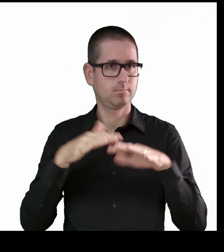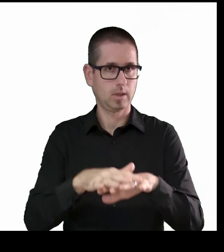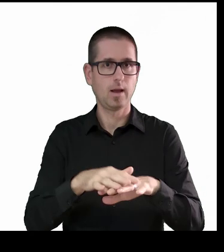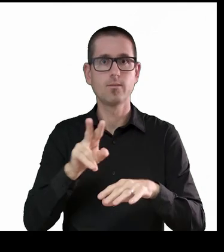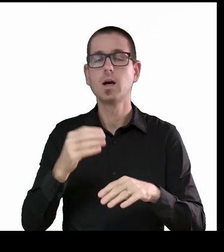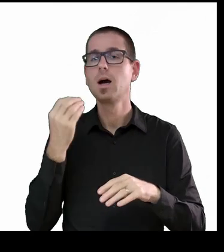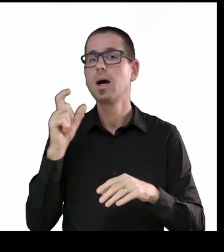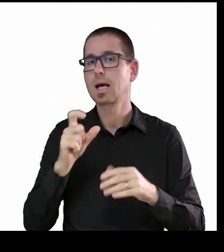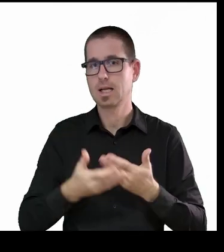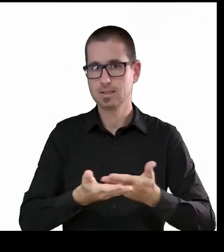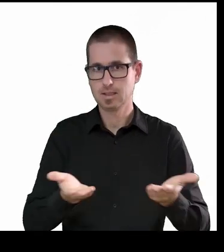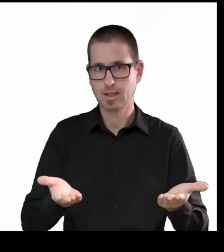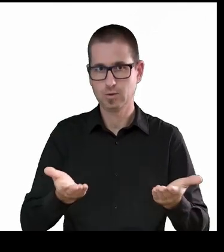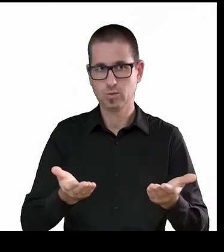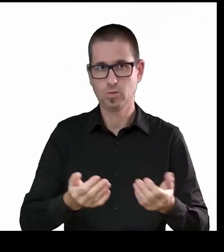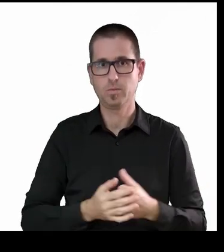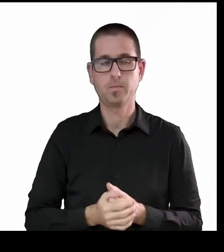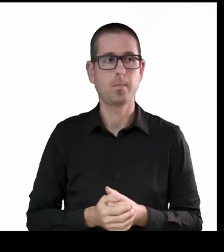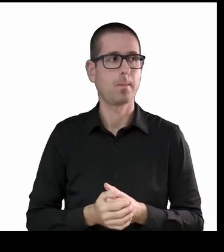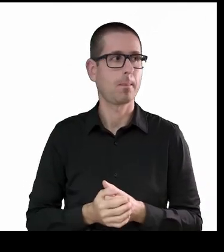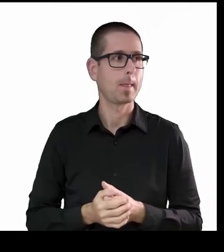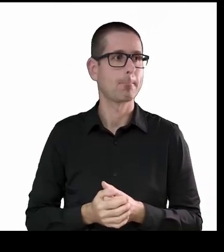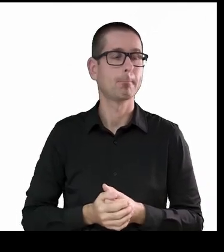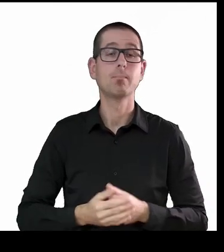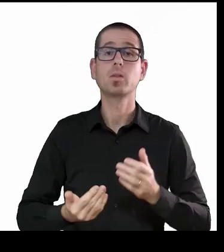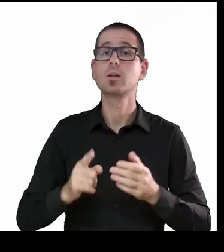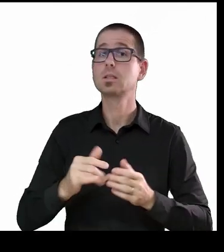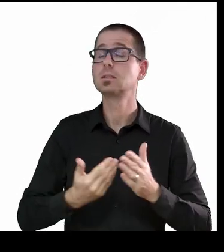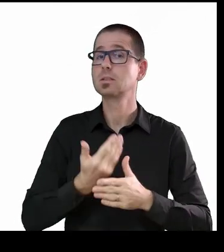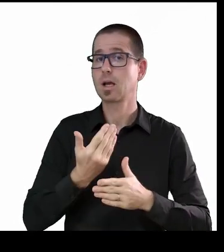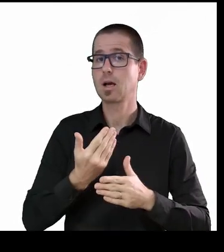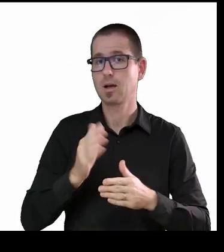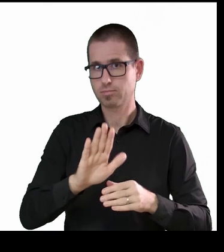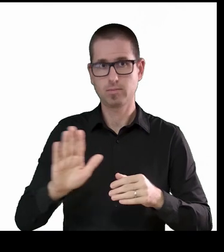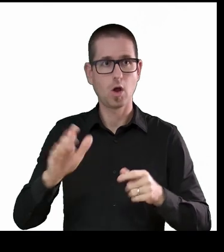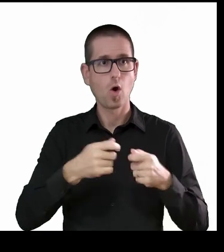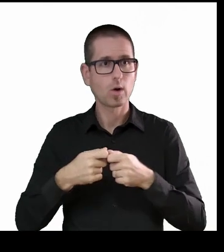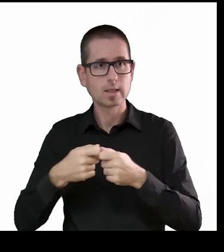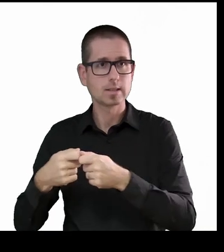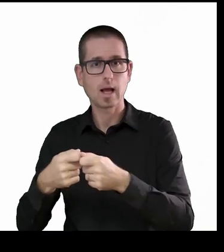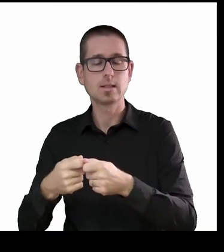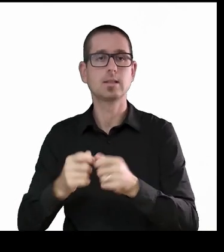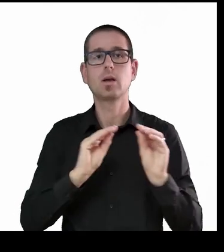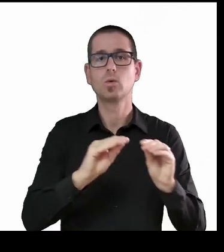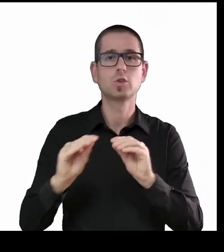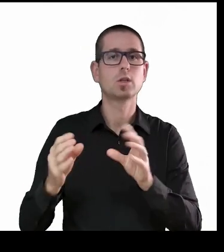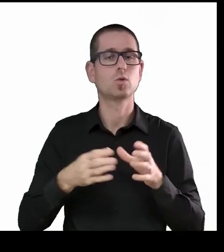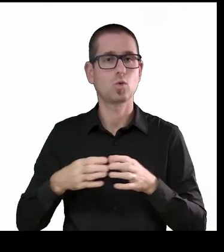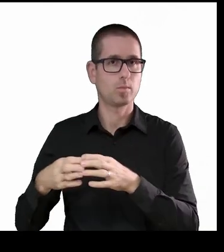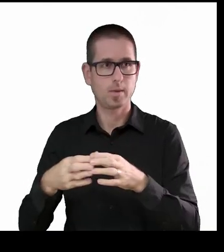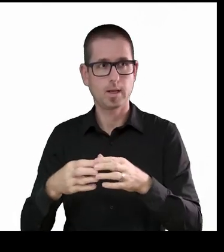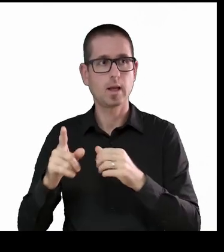7 questions that cover digital technologies in the classroom to facilitate the organization of teaching groups in which students